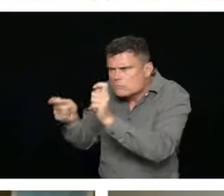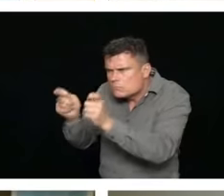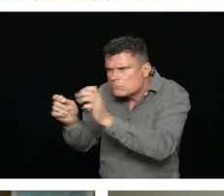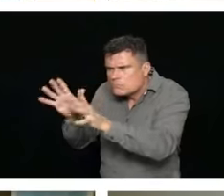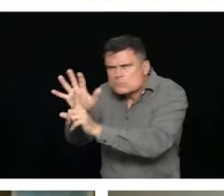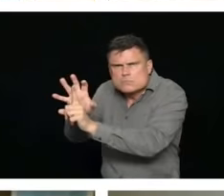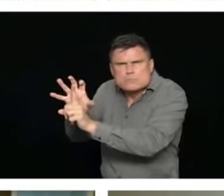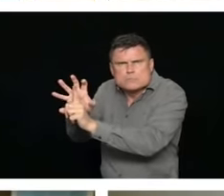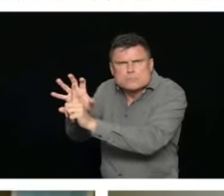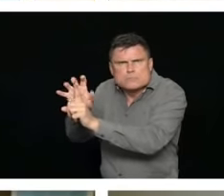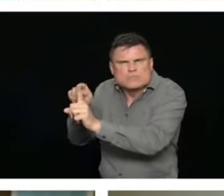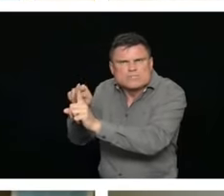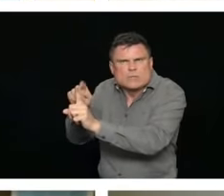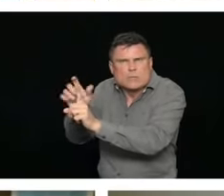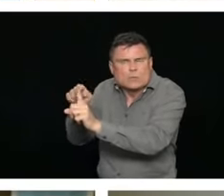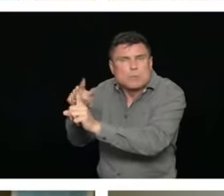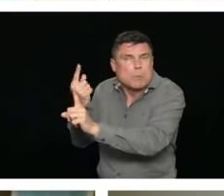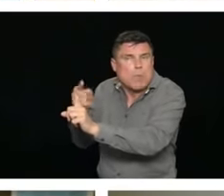we were